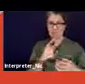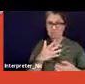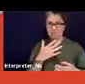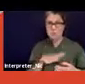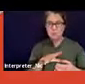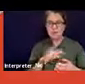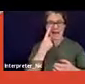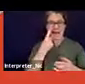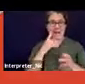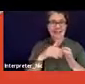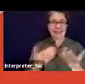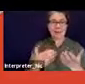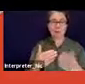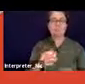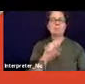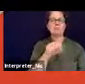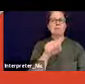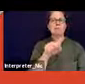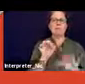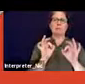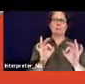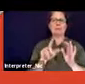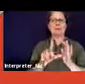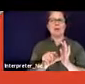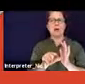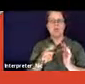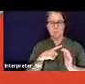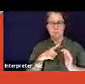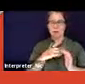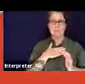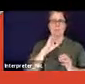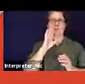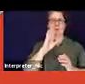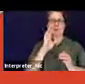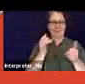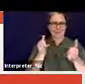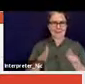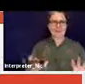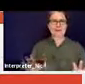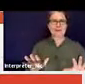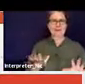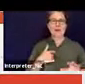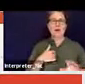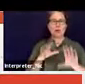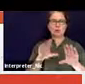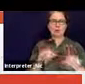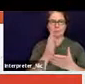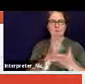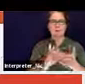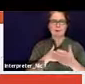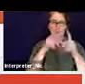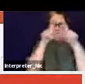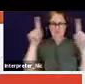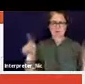timing, because I have finished that presentation. So I'm going to stop sharing my screen,